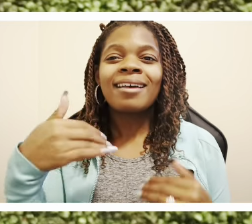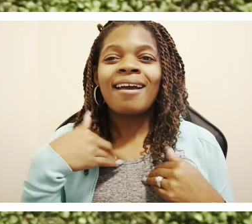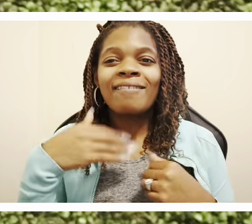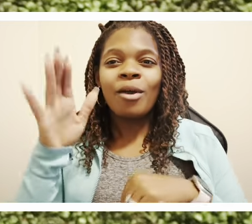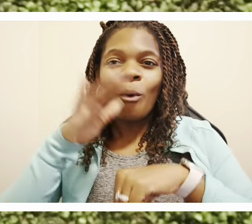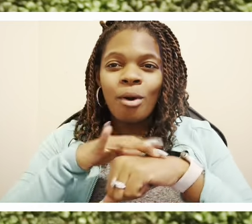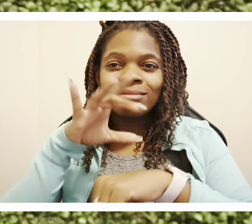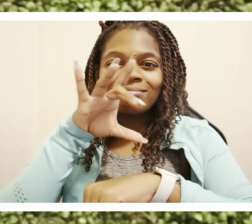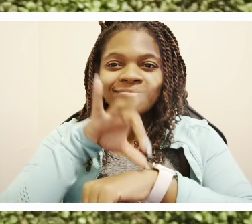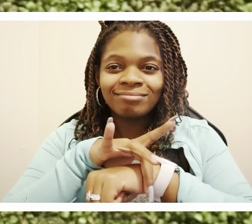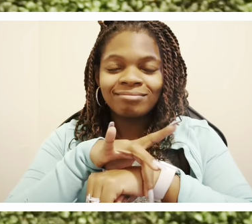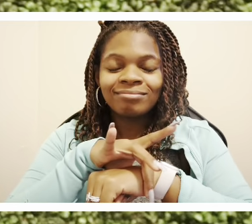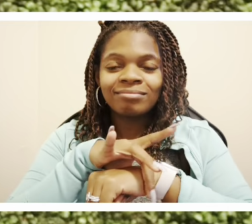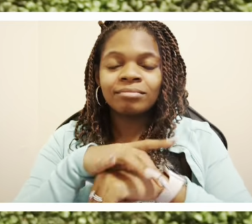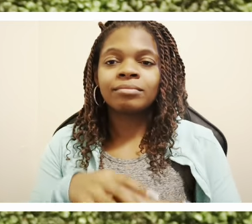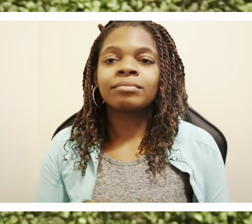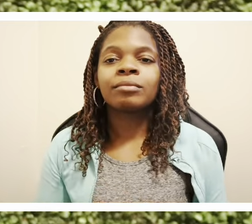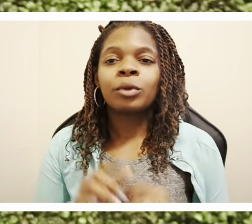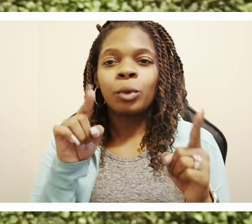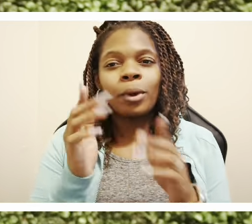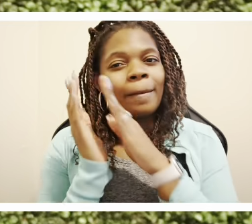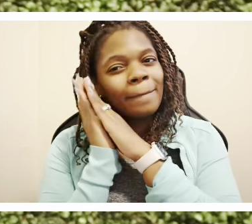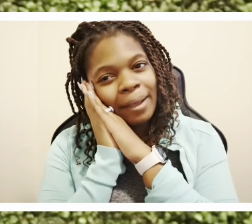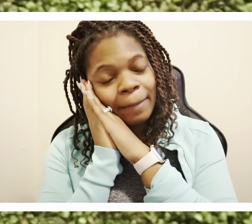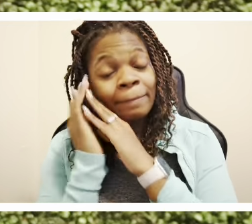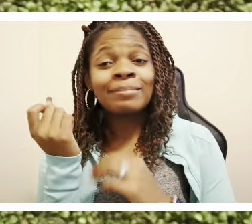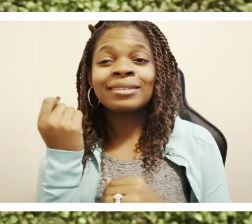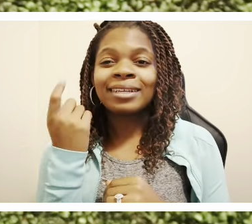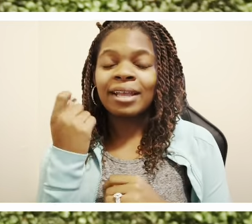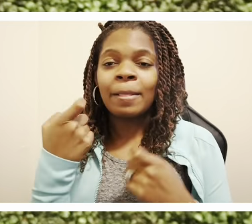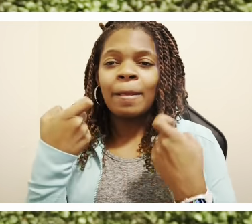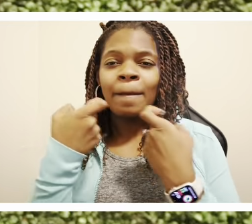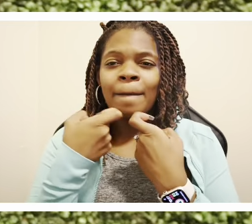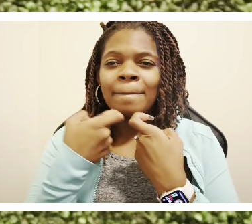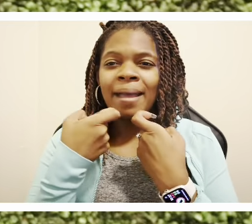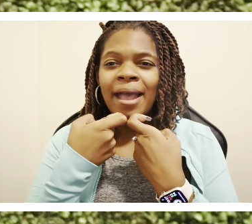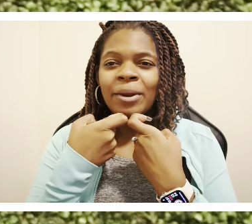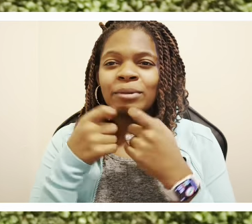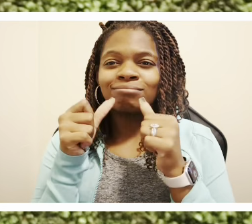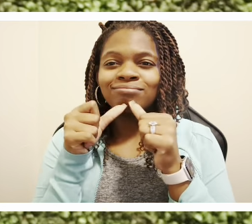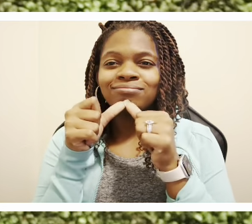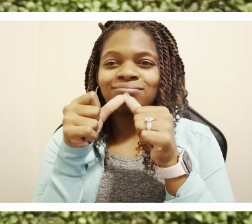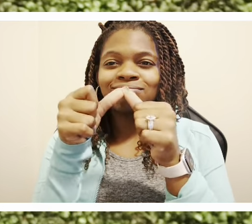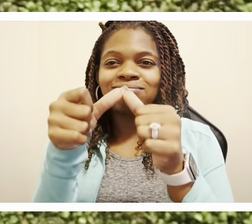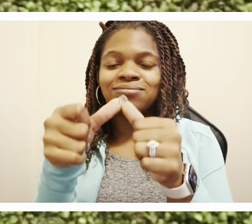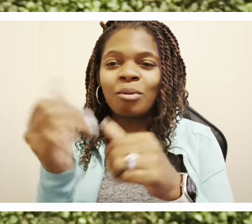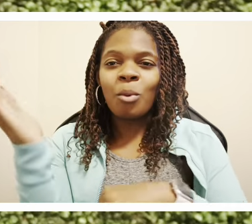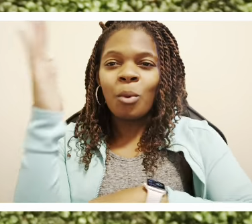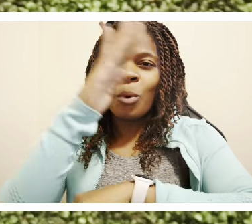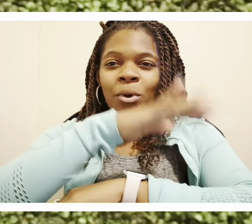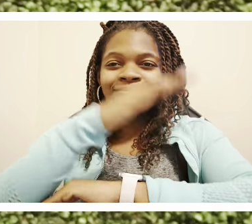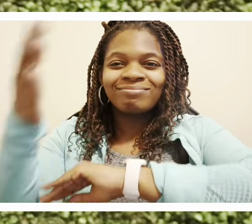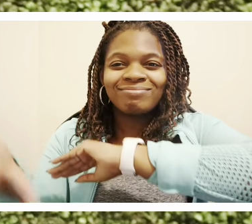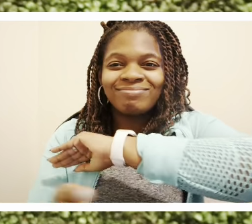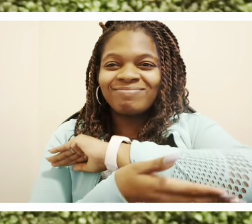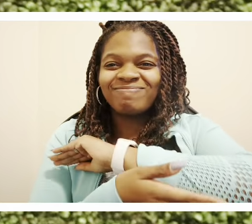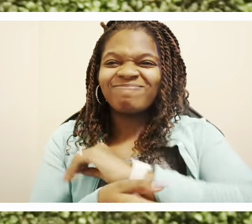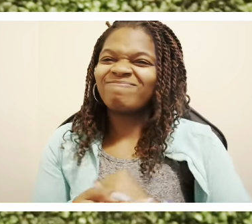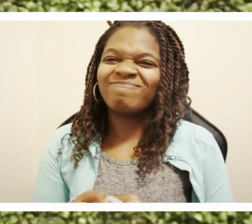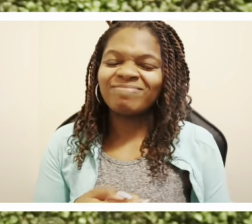Now, if you have it on, the thing is, Because of the battery life, I